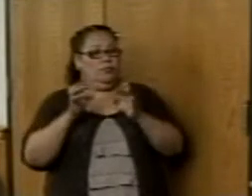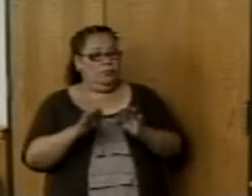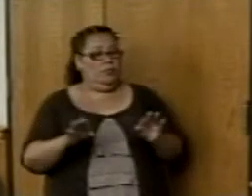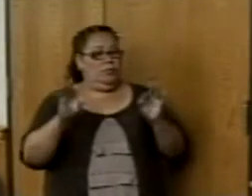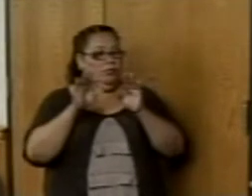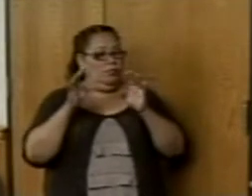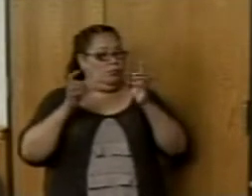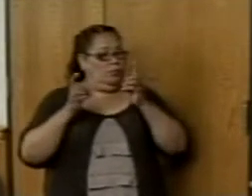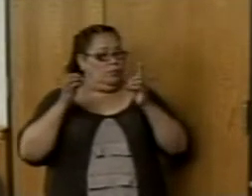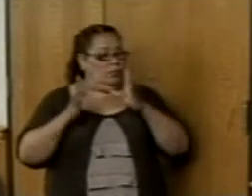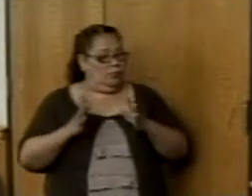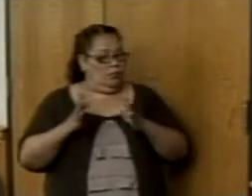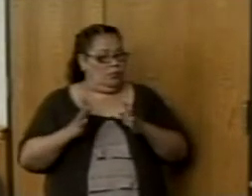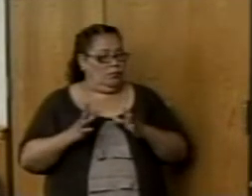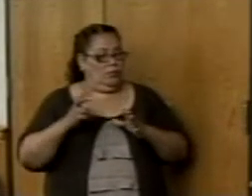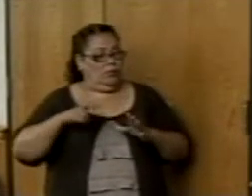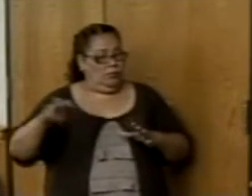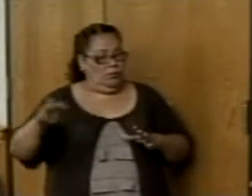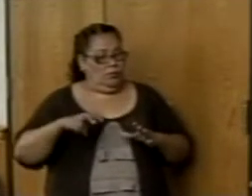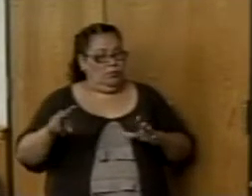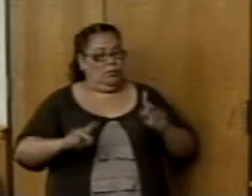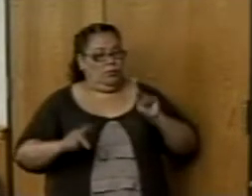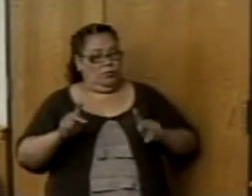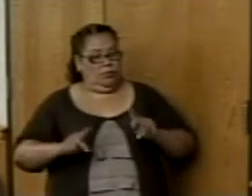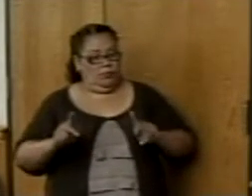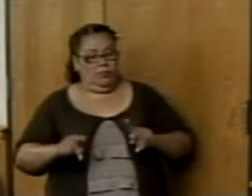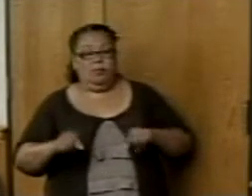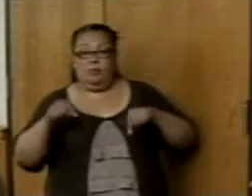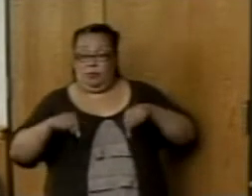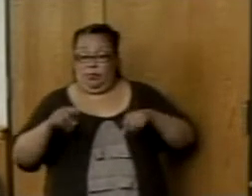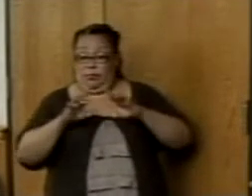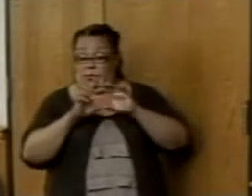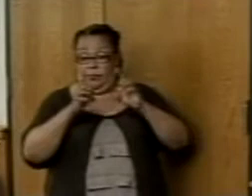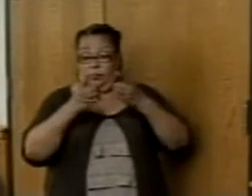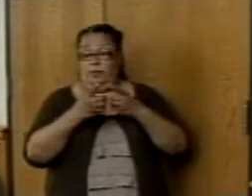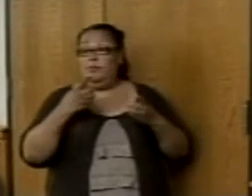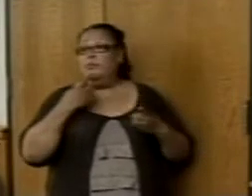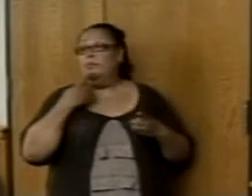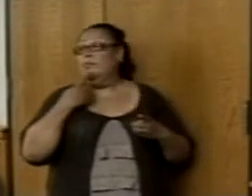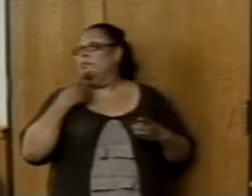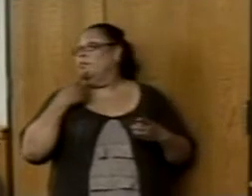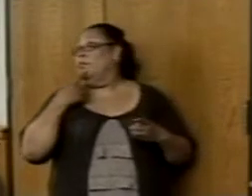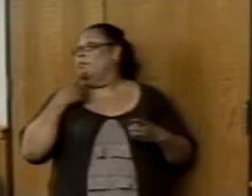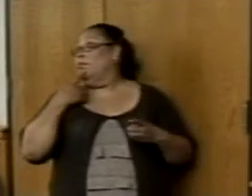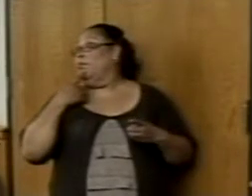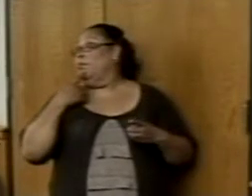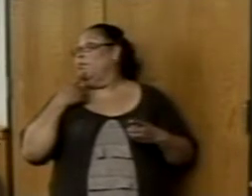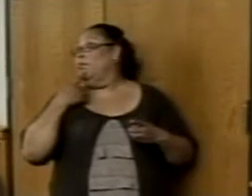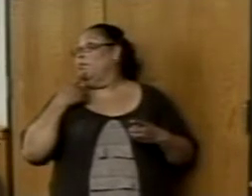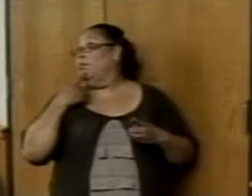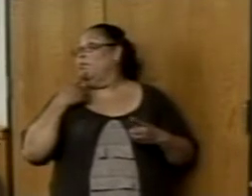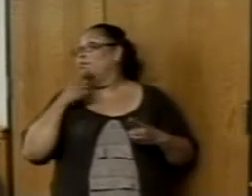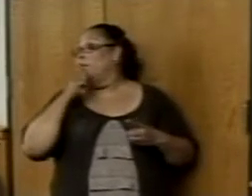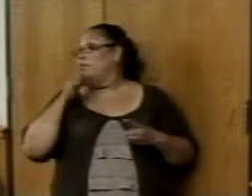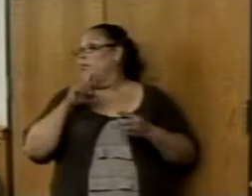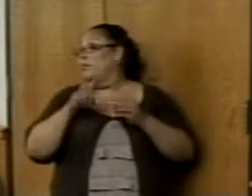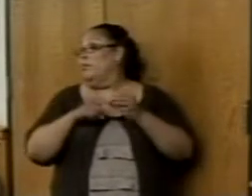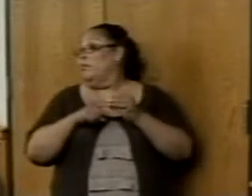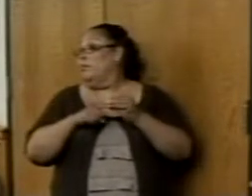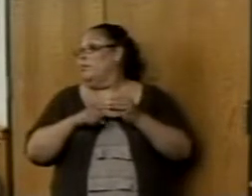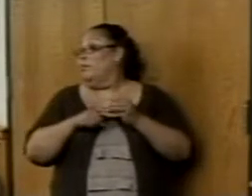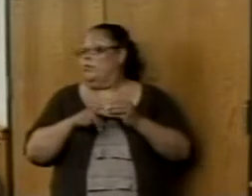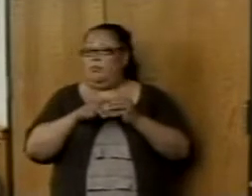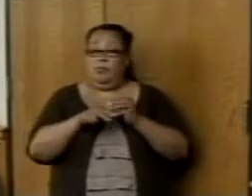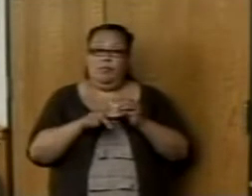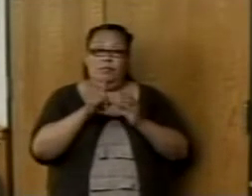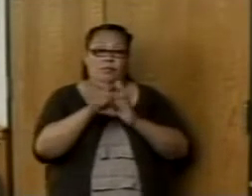bus transportation members. And for the district to come in here and say it's not about money, that we cut